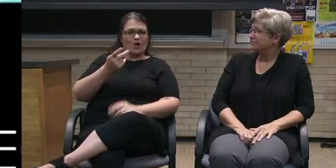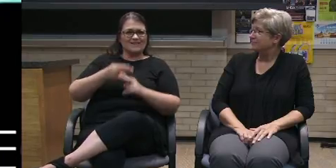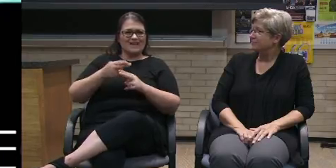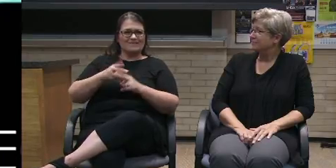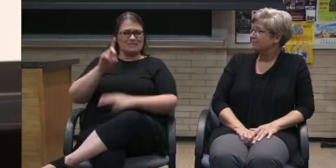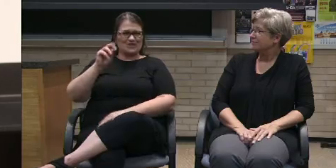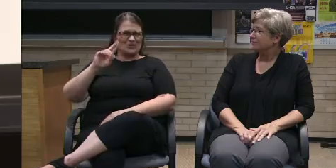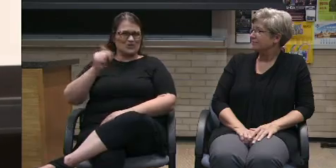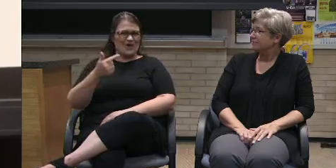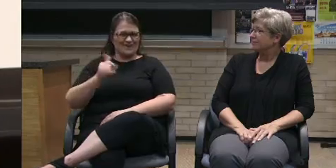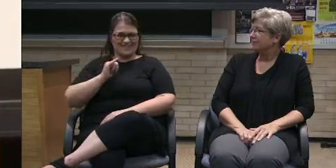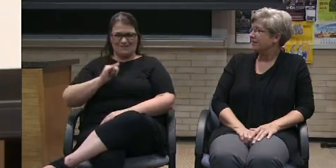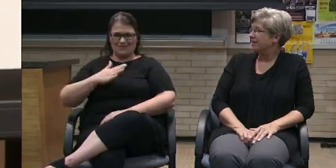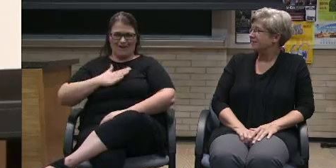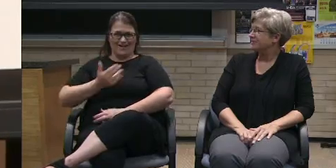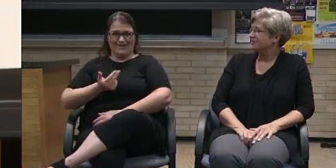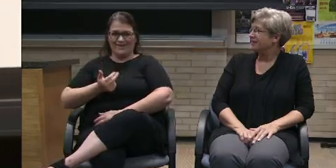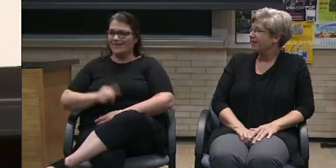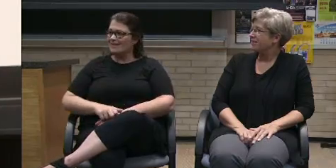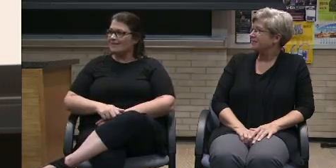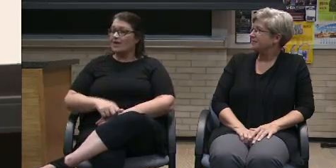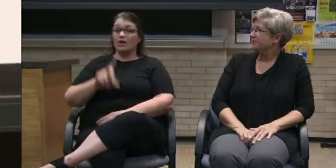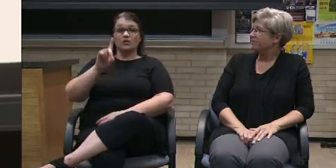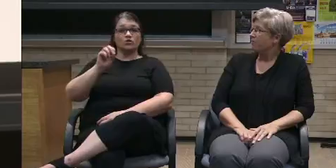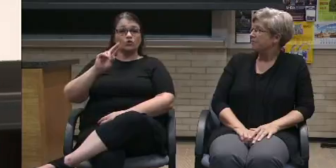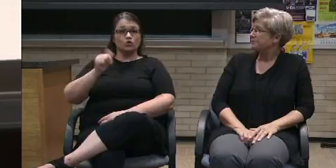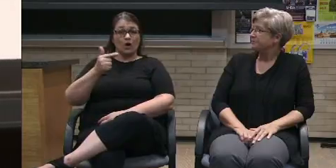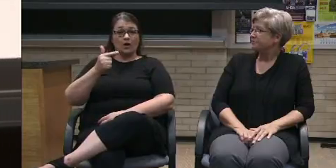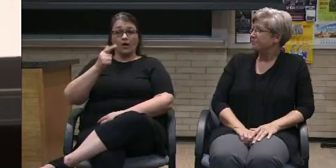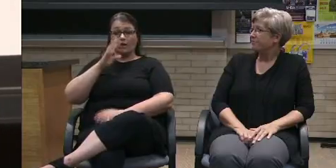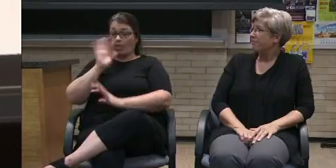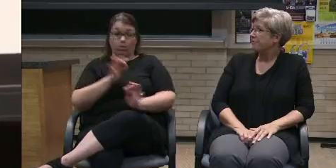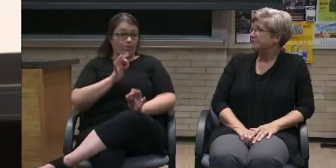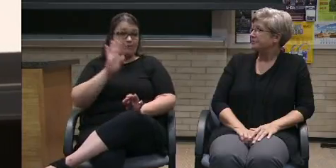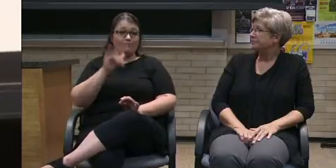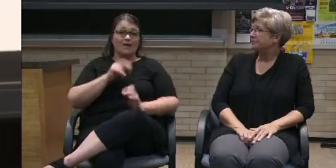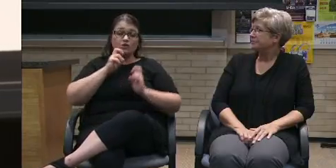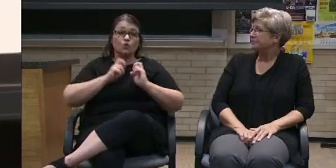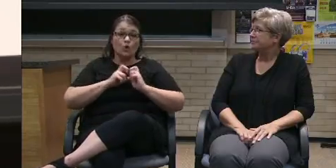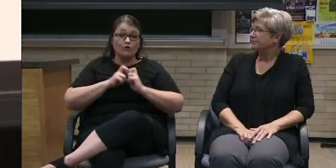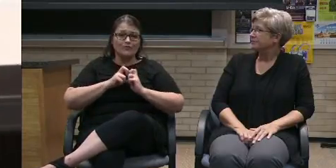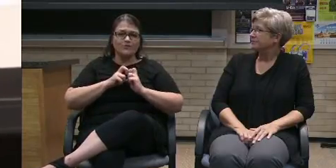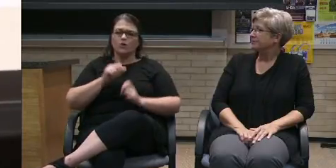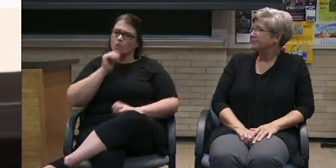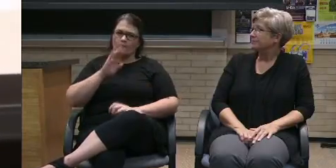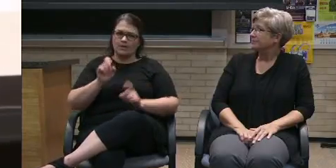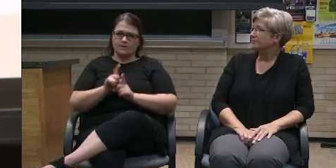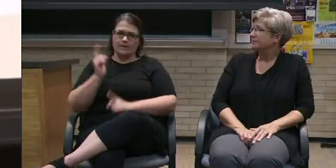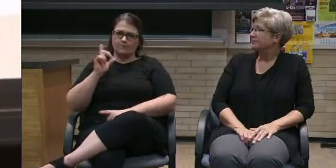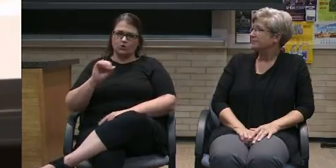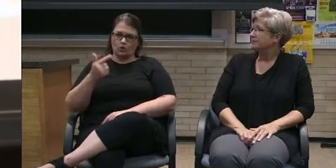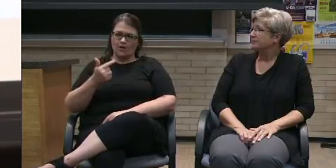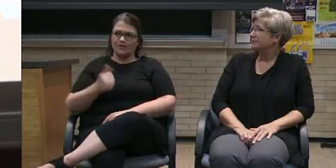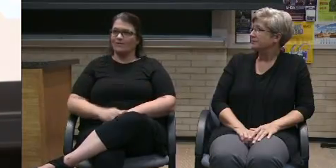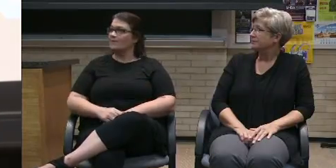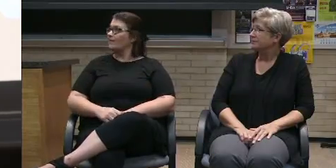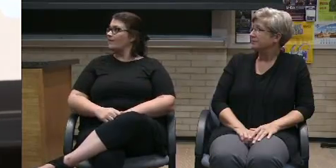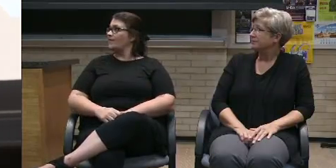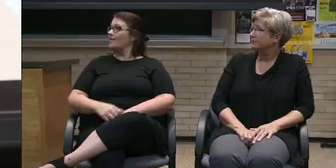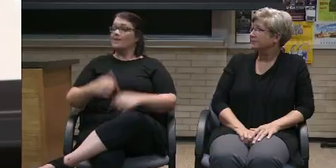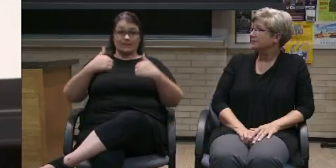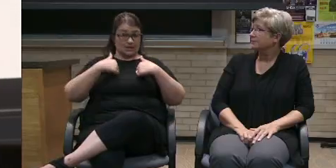She's a plant. Doug is distracted by squirrels. Don't be like Doug. This is also Doug. Doug is focused on the